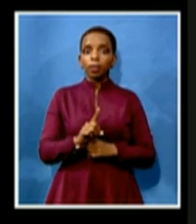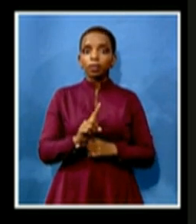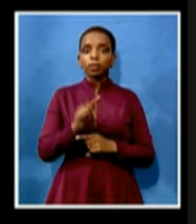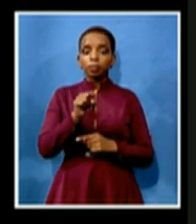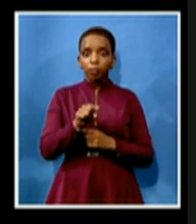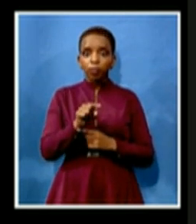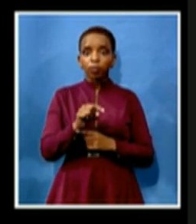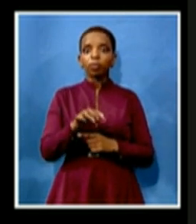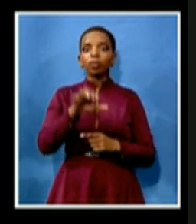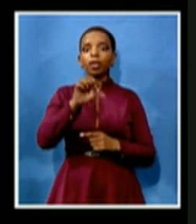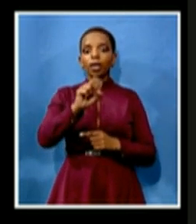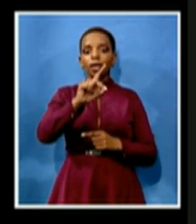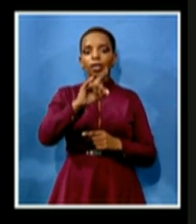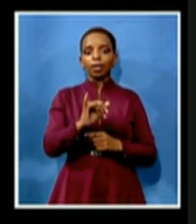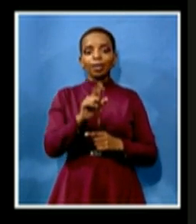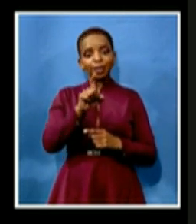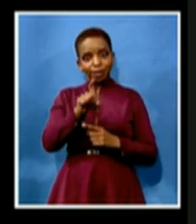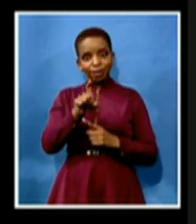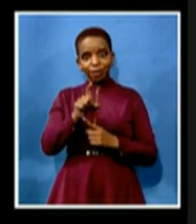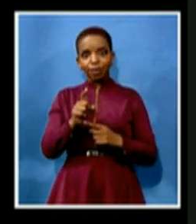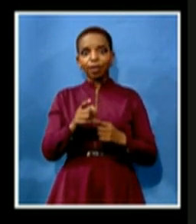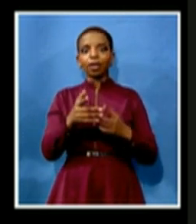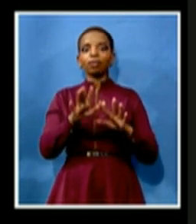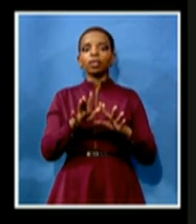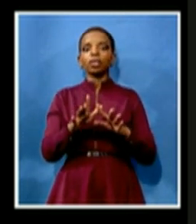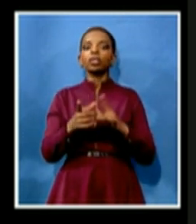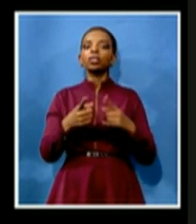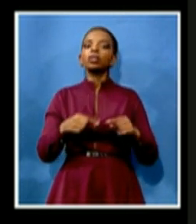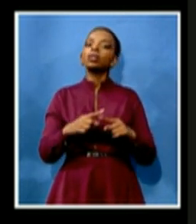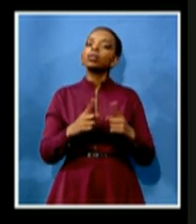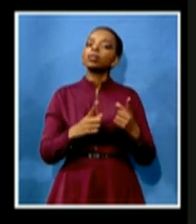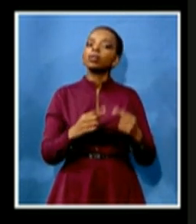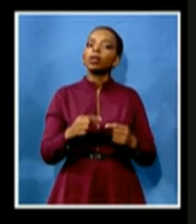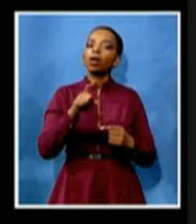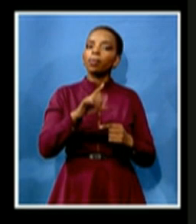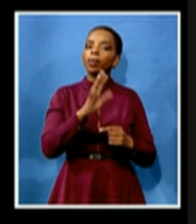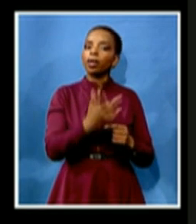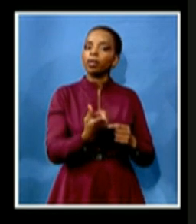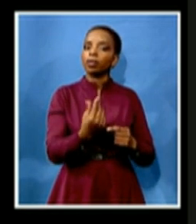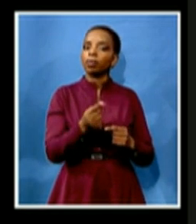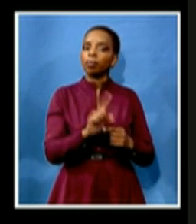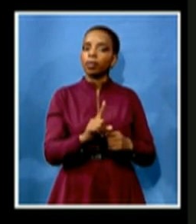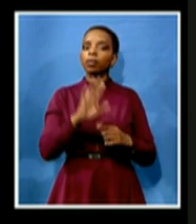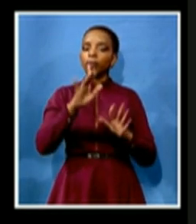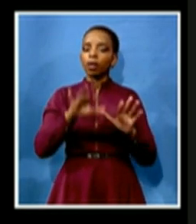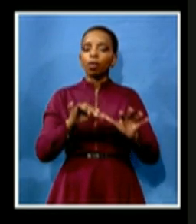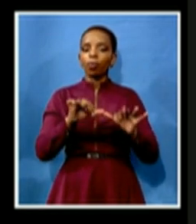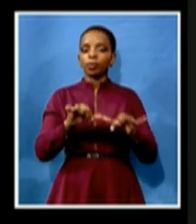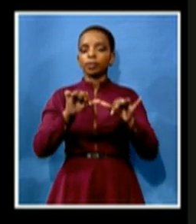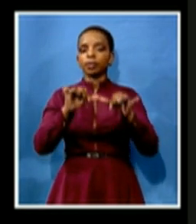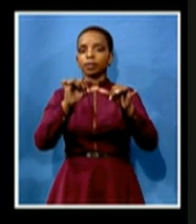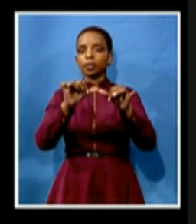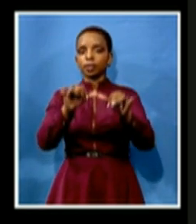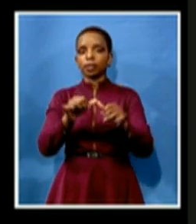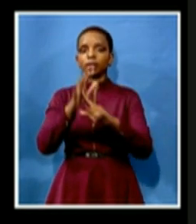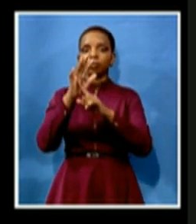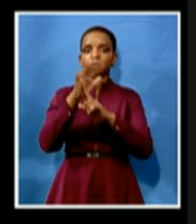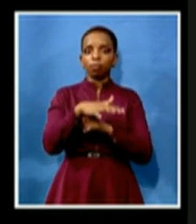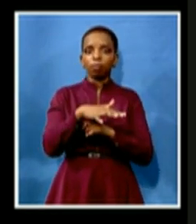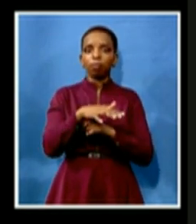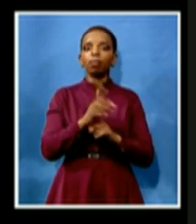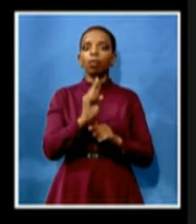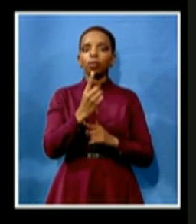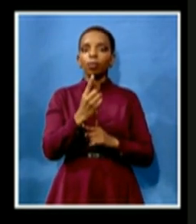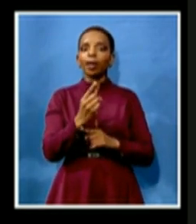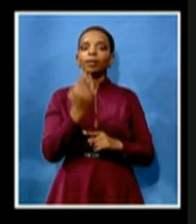being consistently and persistently violated and had been since very early on in March. I'm talking now not just with respect to South Africa, but with